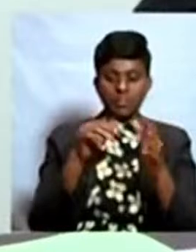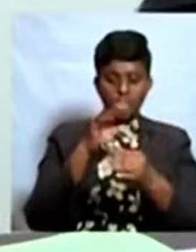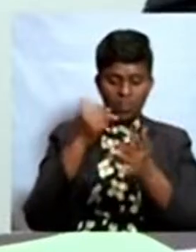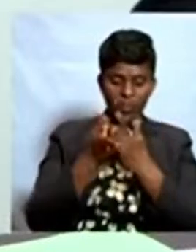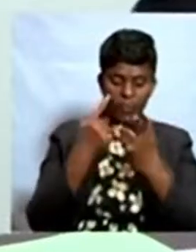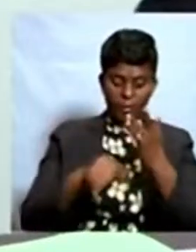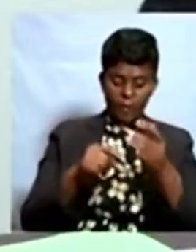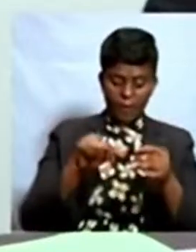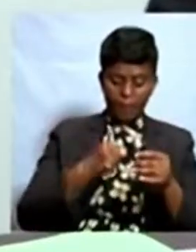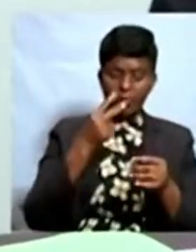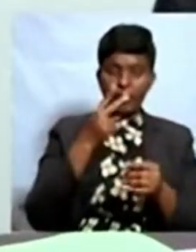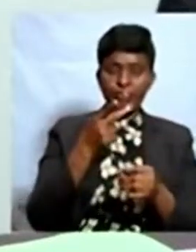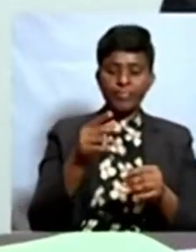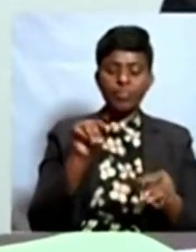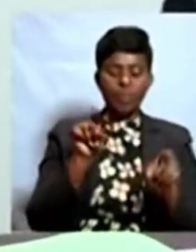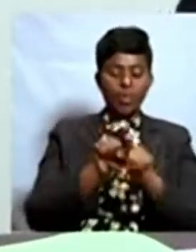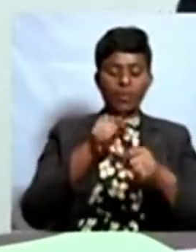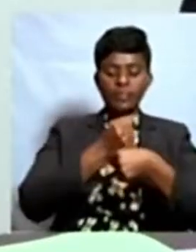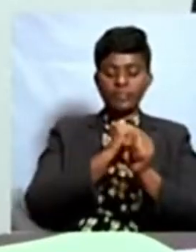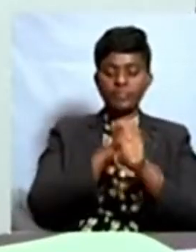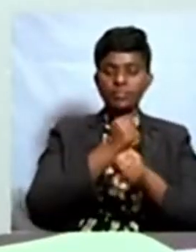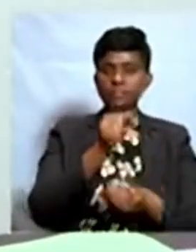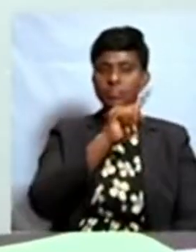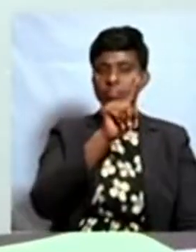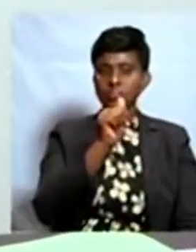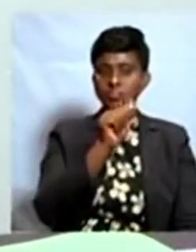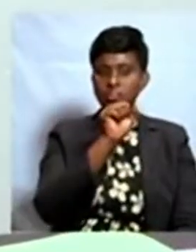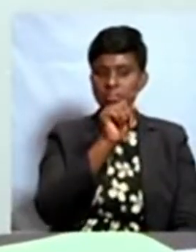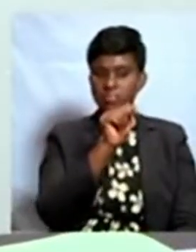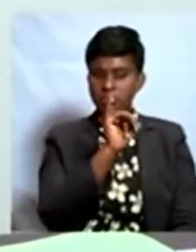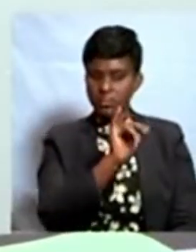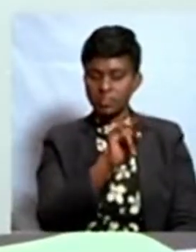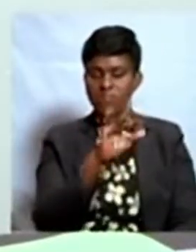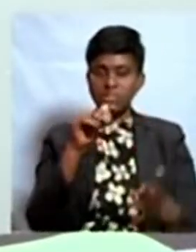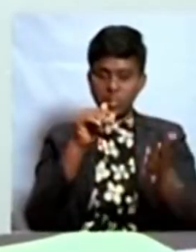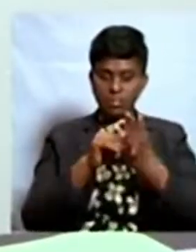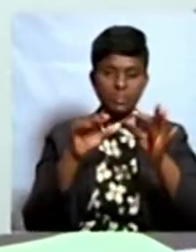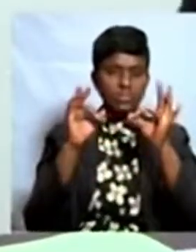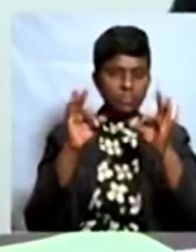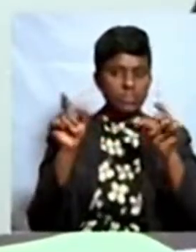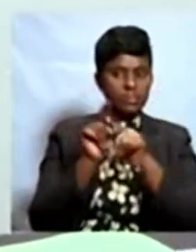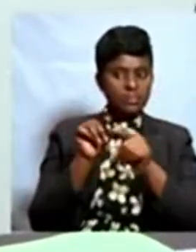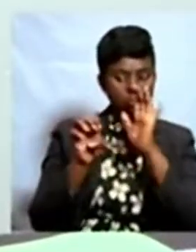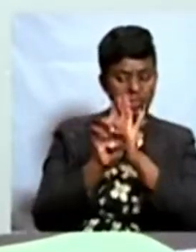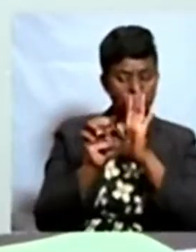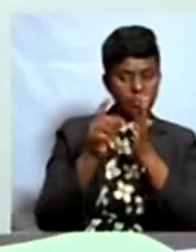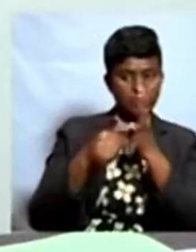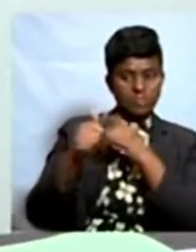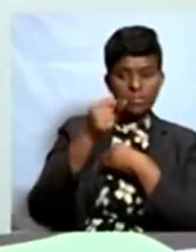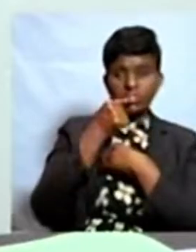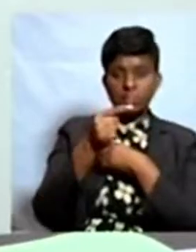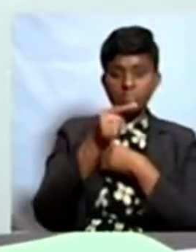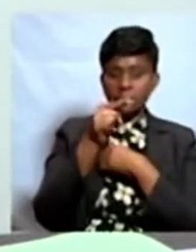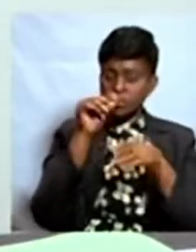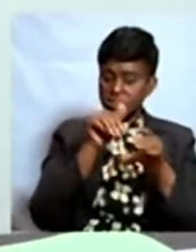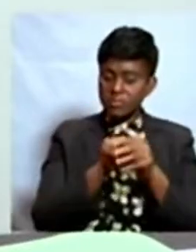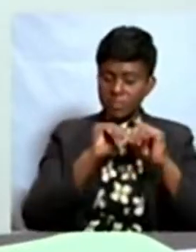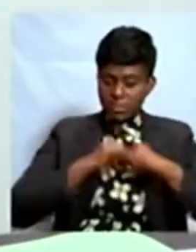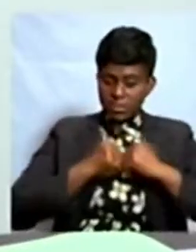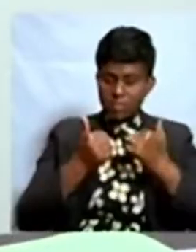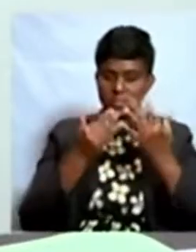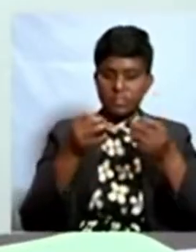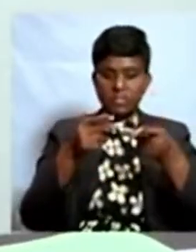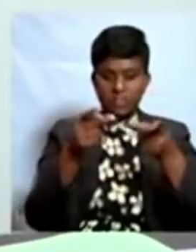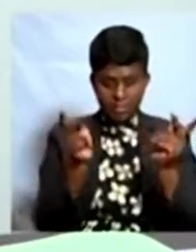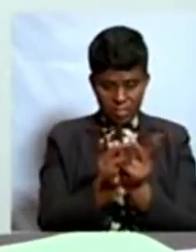we are looking at is setting ZAST as a center of excellence, like you rightly said. And in doing so, we want to